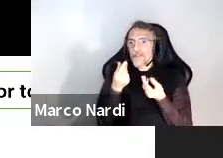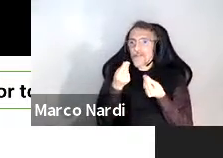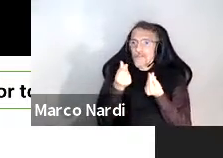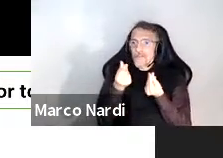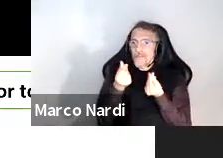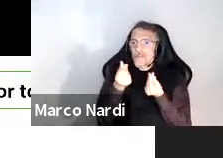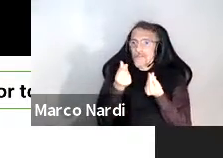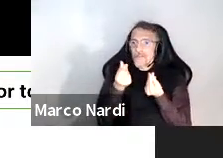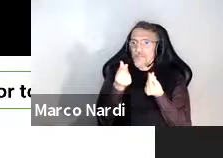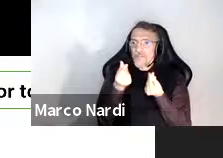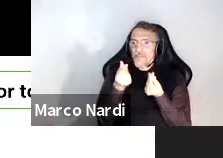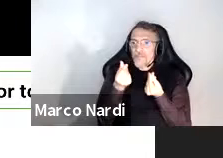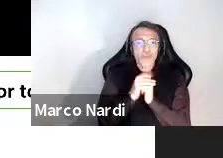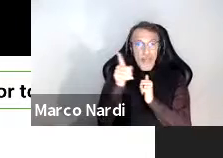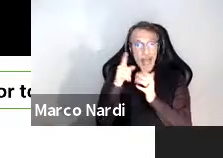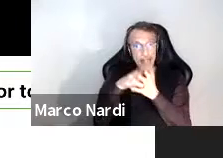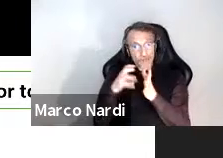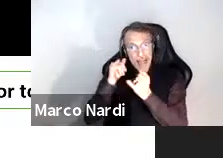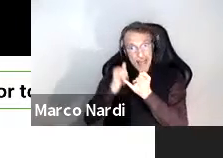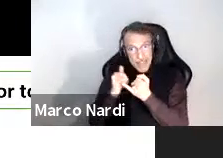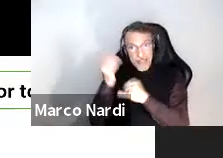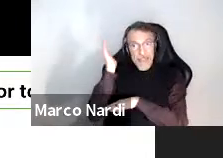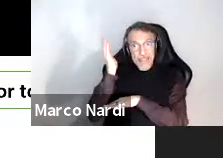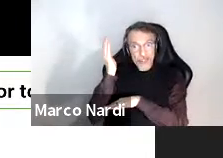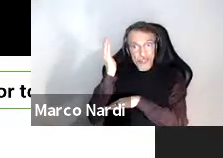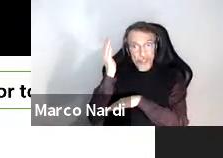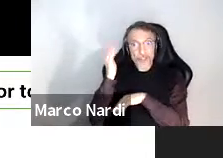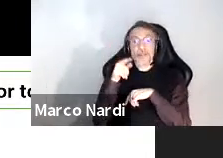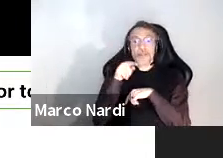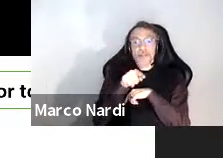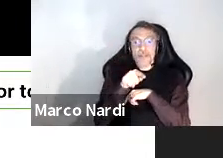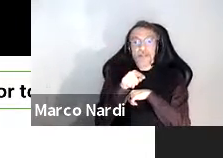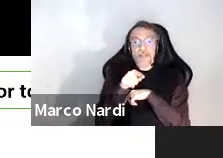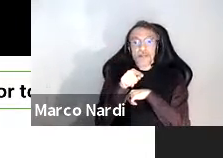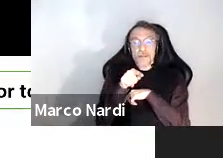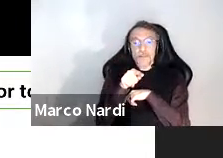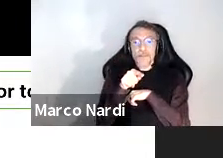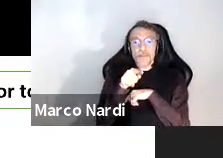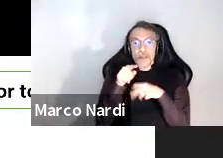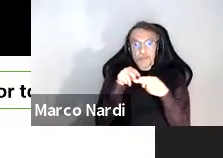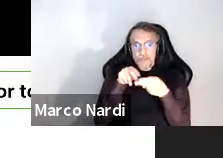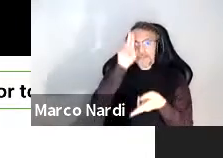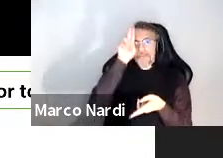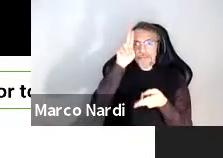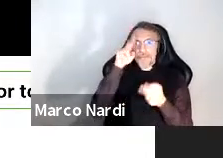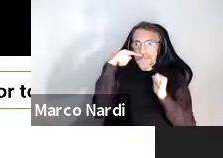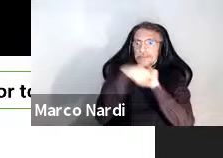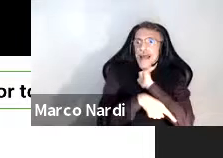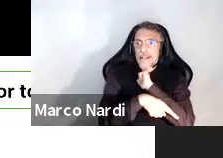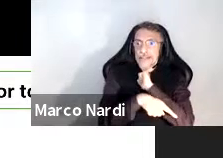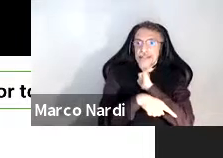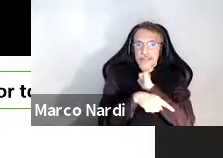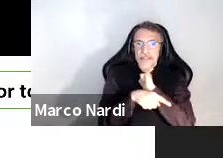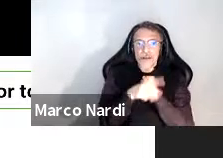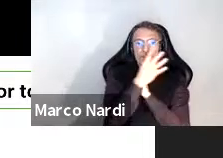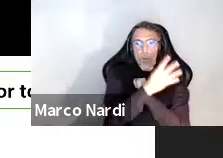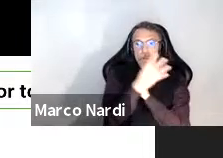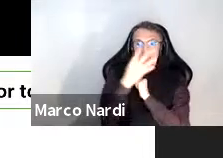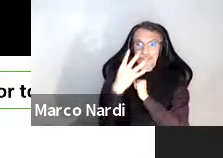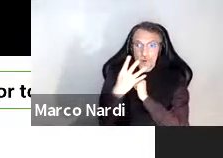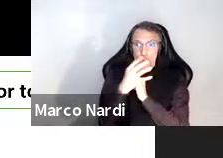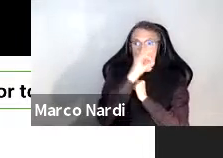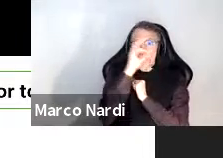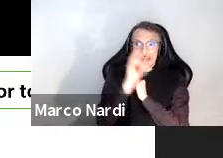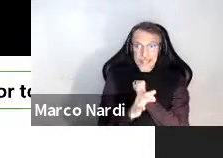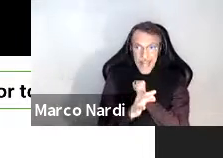his presentation, there were a lot of rising debt. As a matter of fact, about 44%